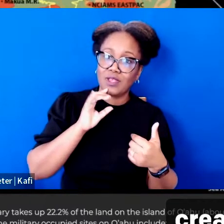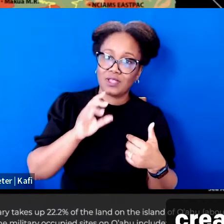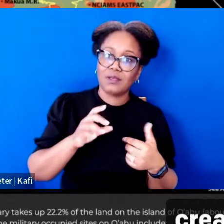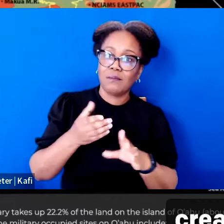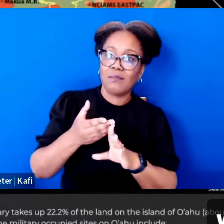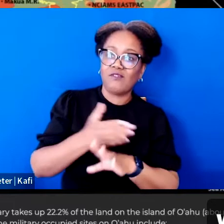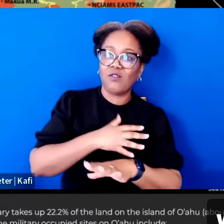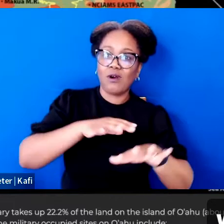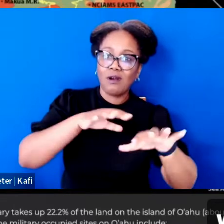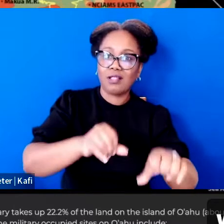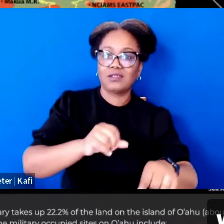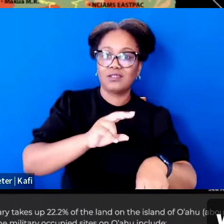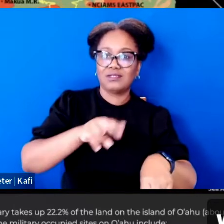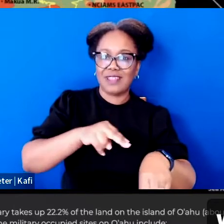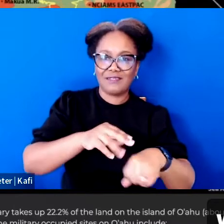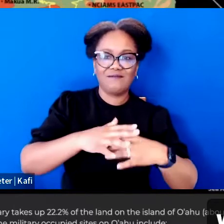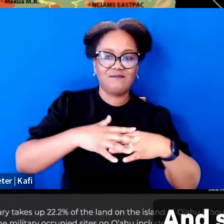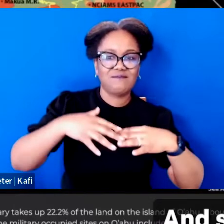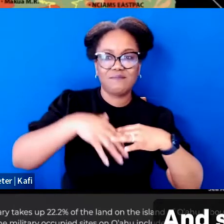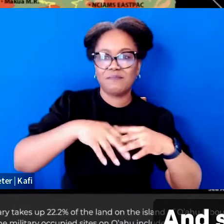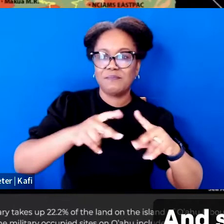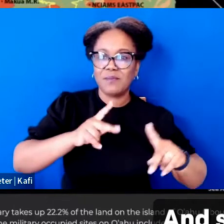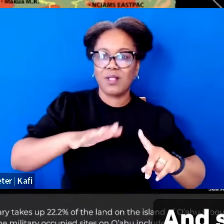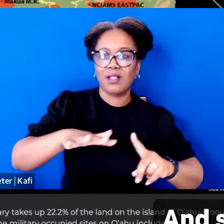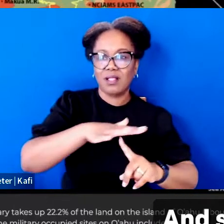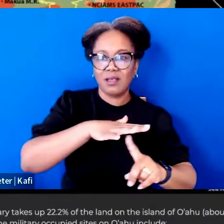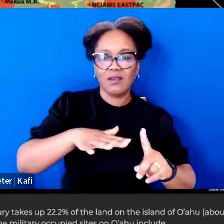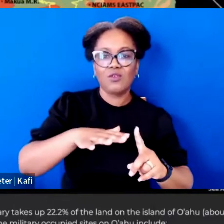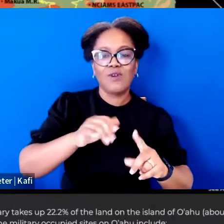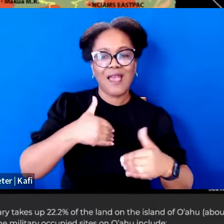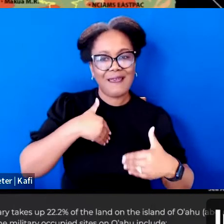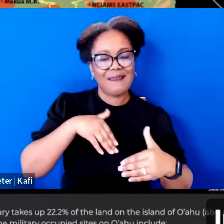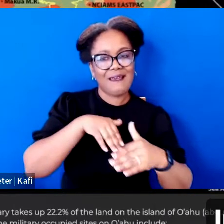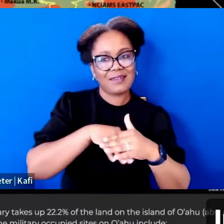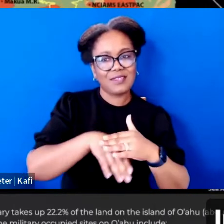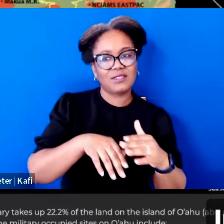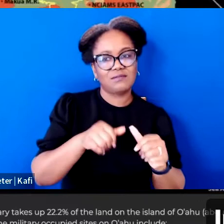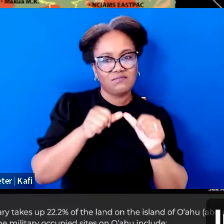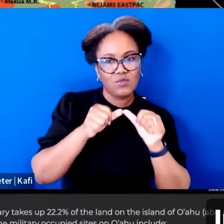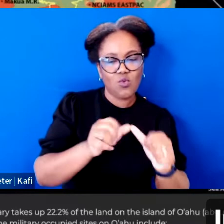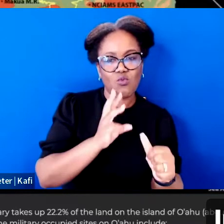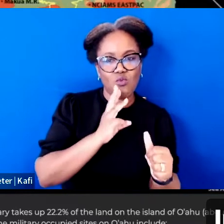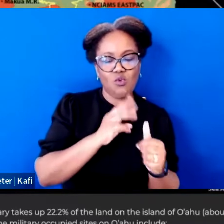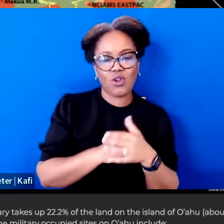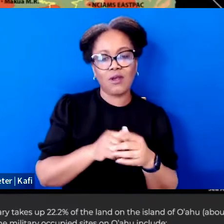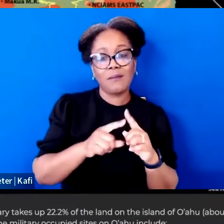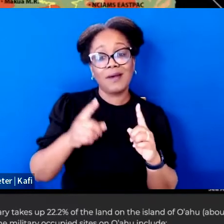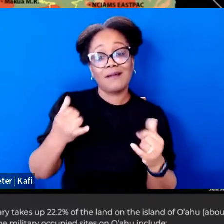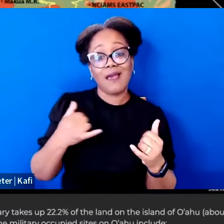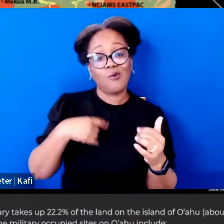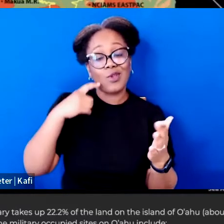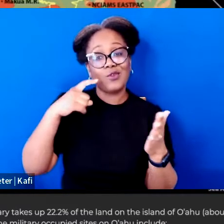plantations and diverting water, everything changed. And so that leads us to where we are today. in Oahu, the island in which I'm